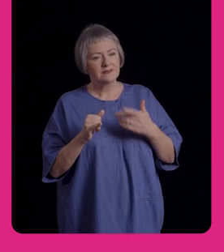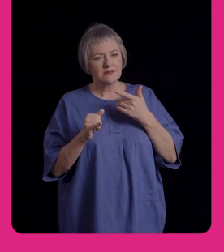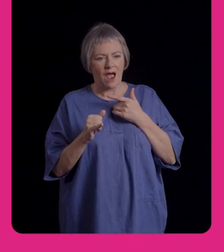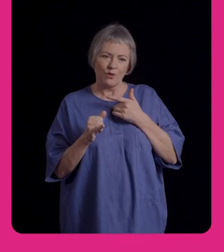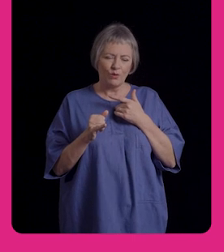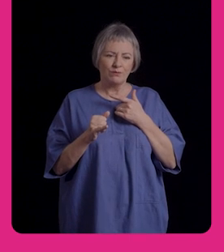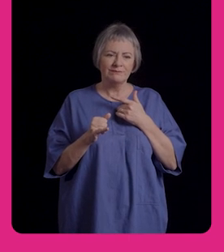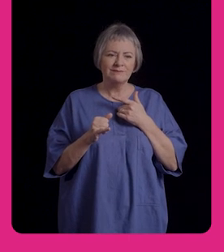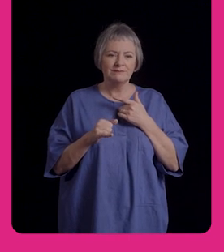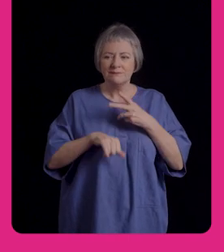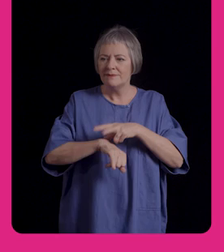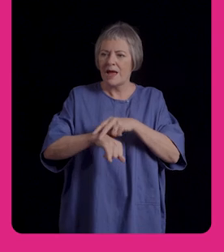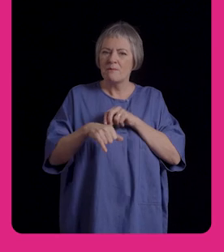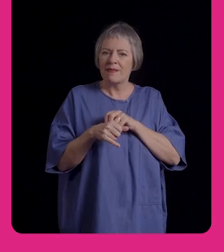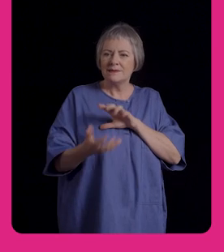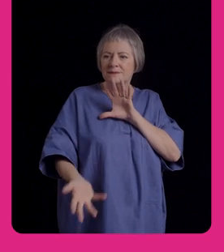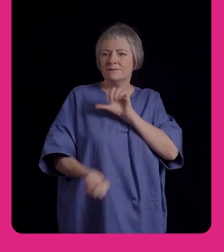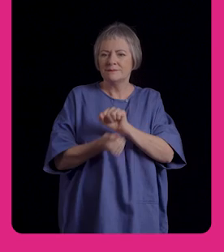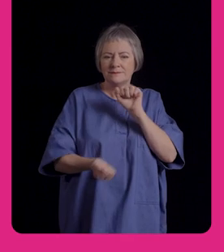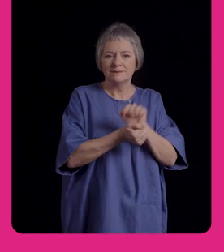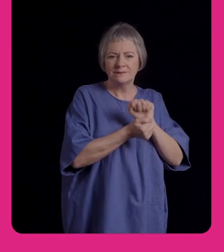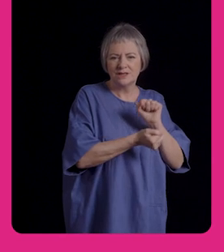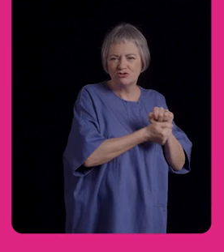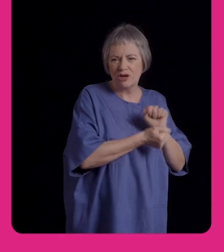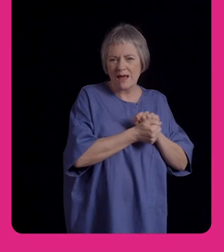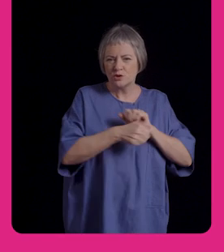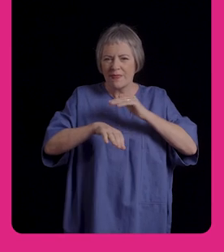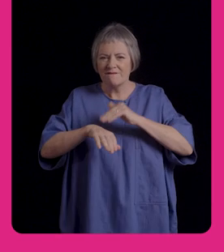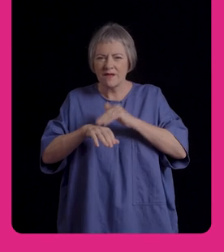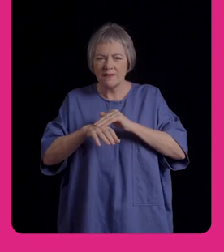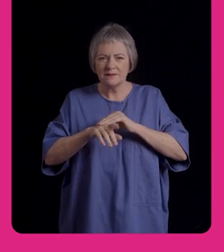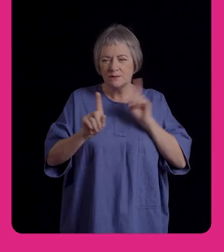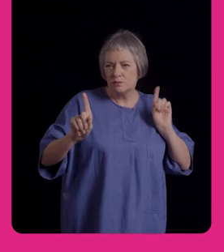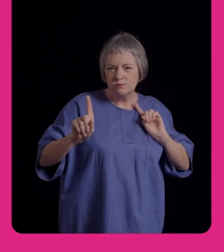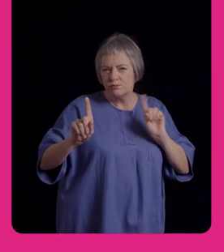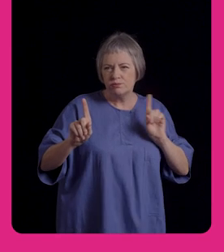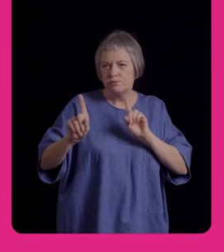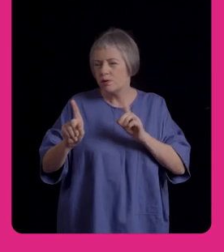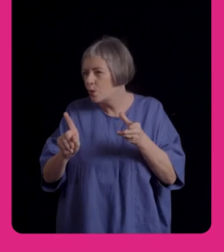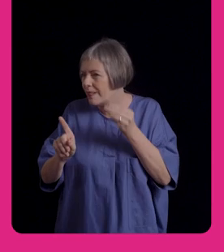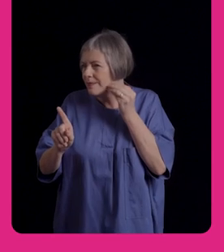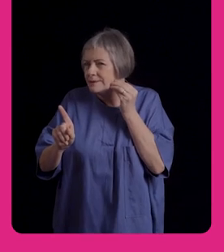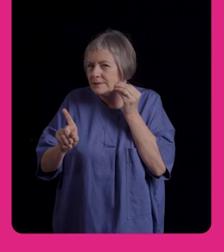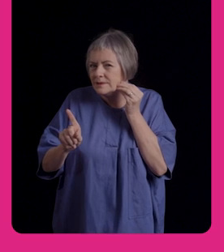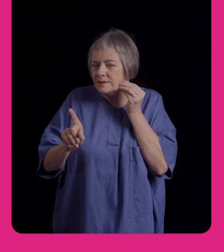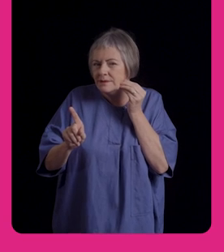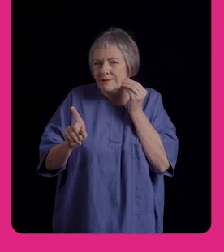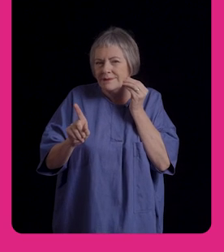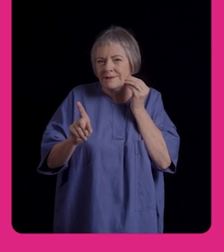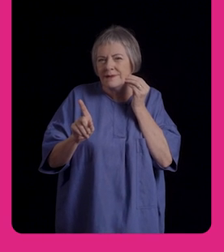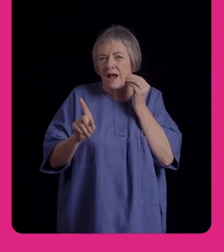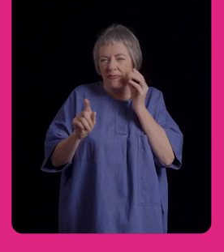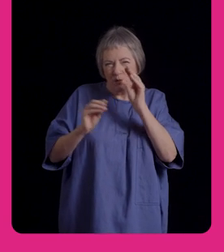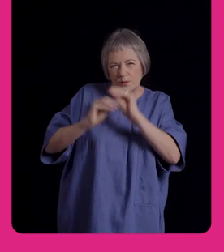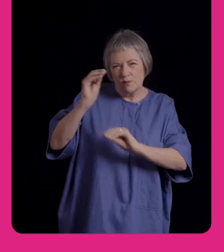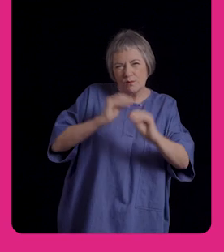That's how we Bow Street runners capture our villains. We hide, we sneak, we listen, we overhear,